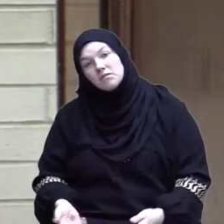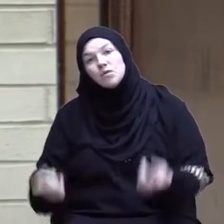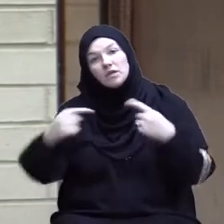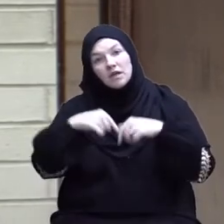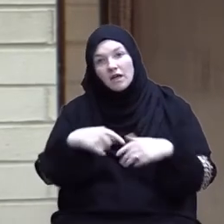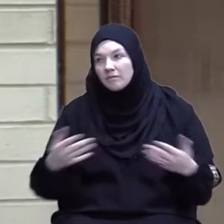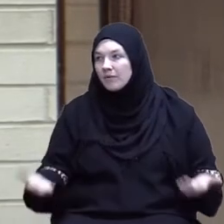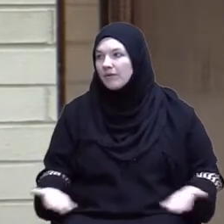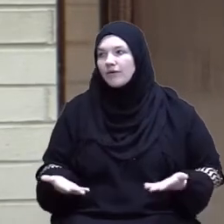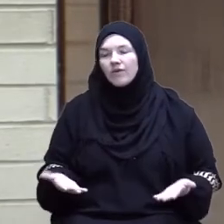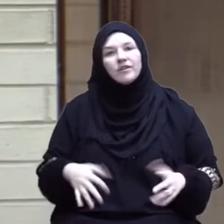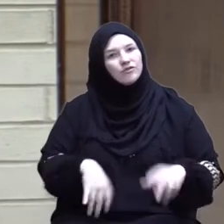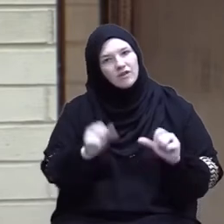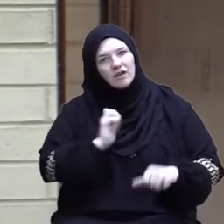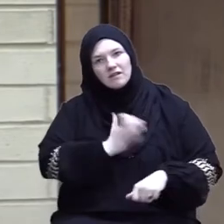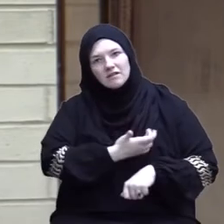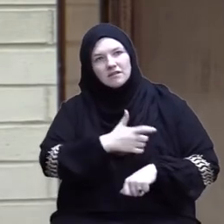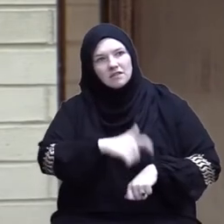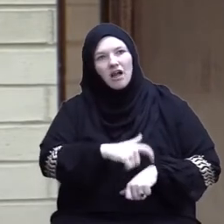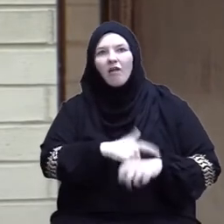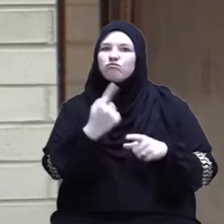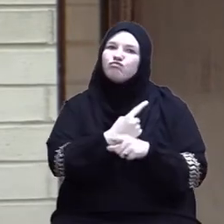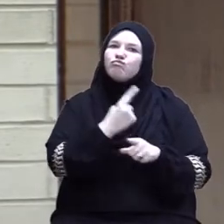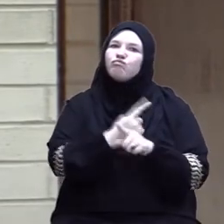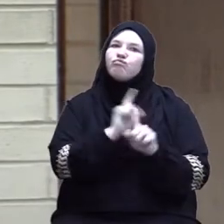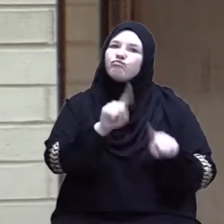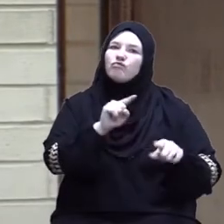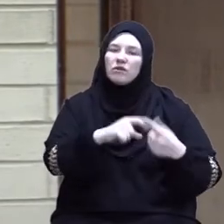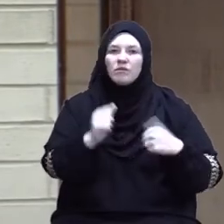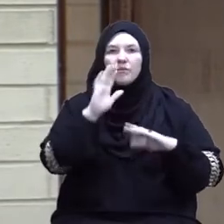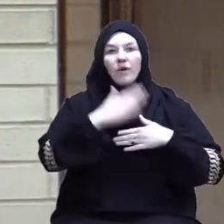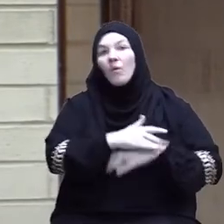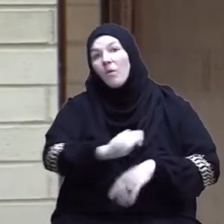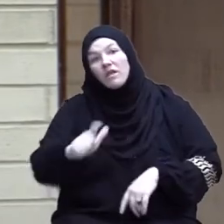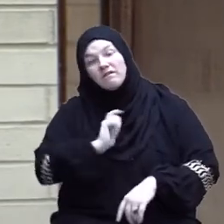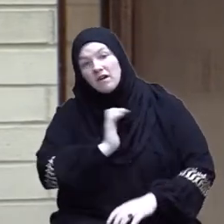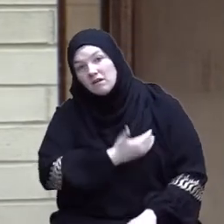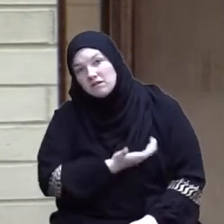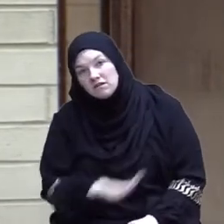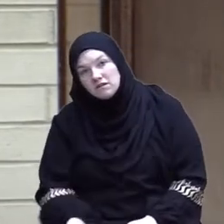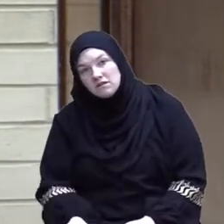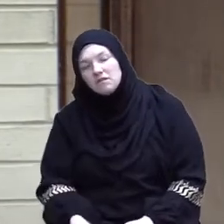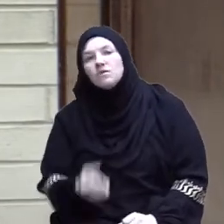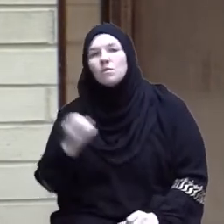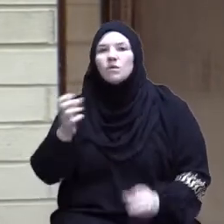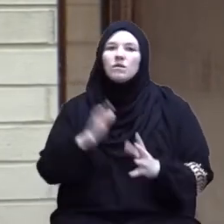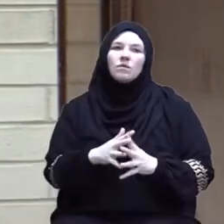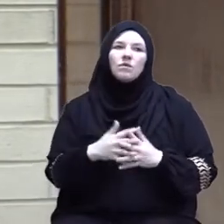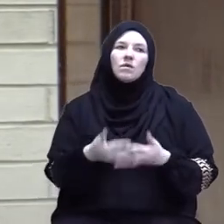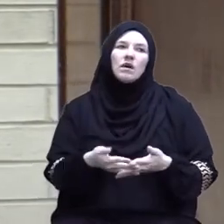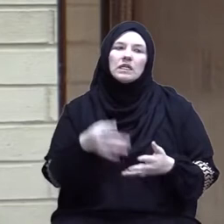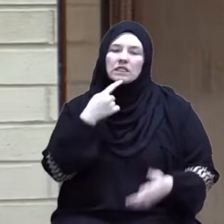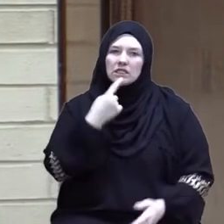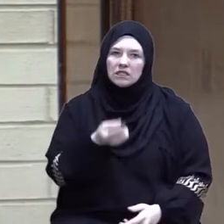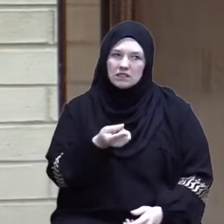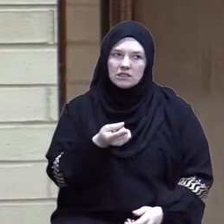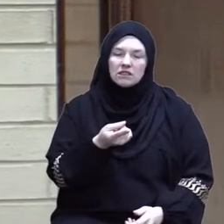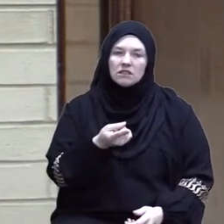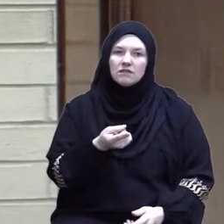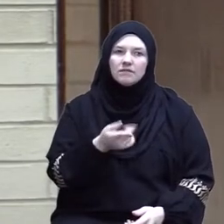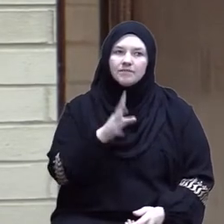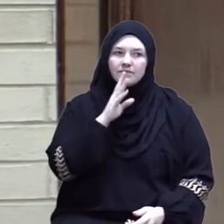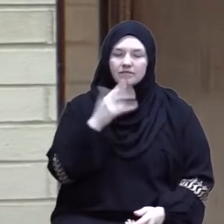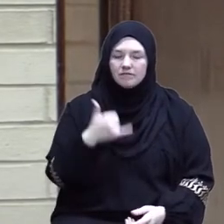here. It took us time to be regular in our prayer, all of us. So the Quran says,